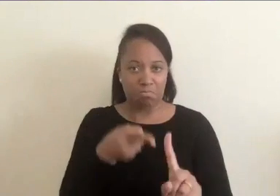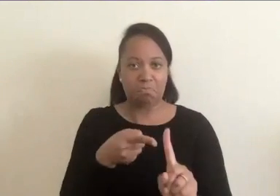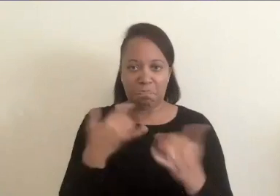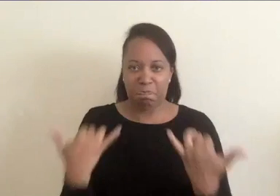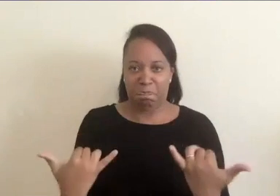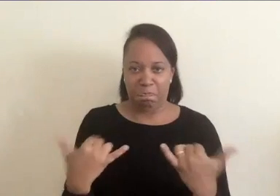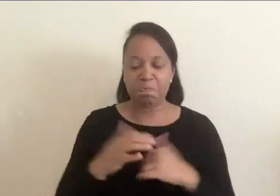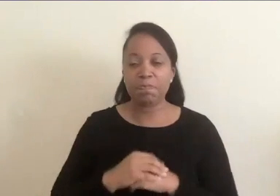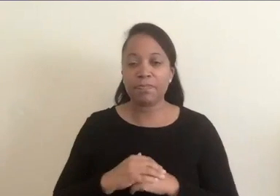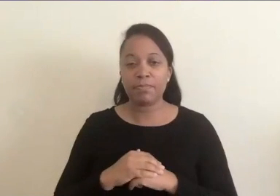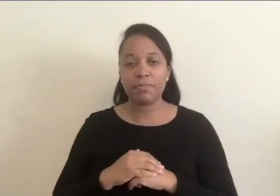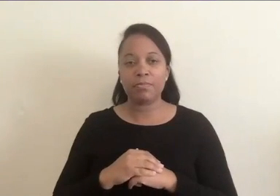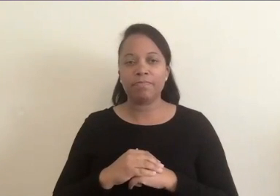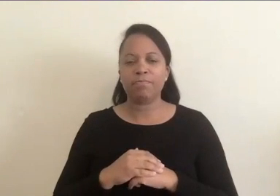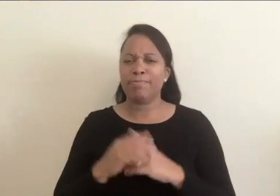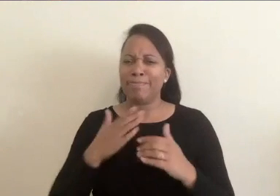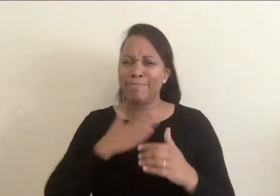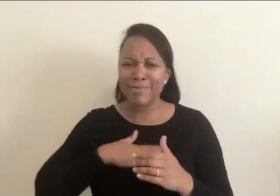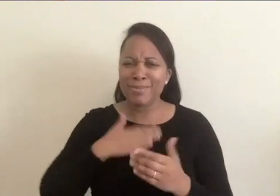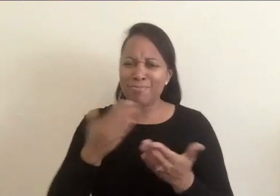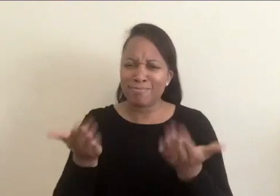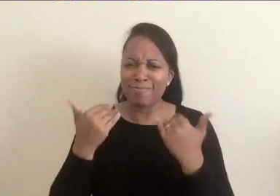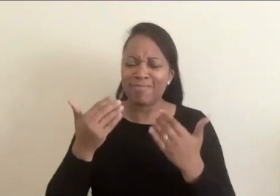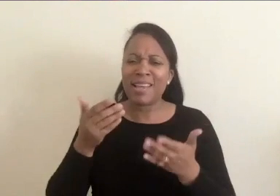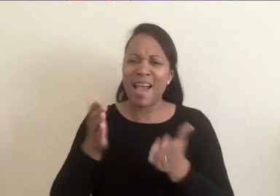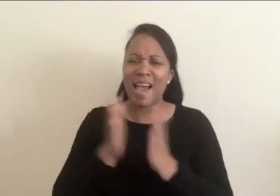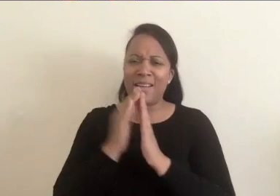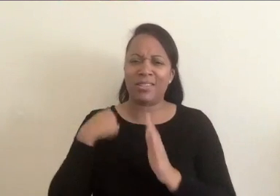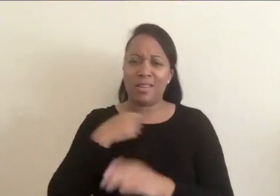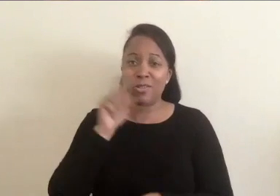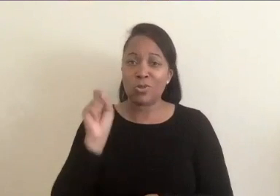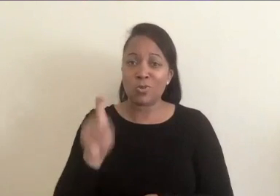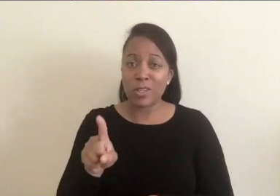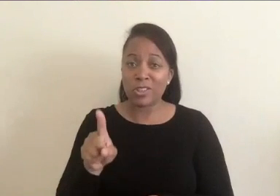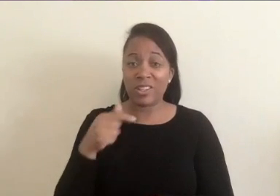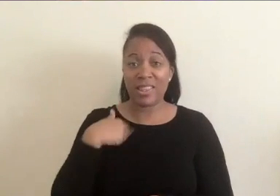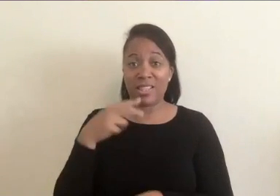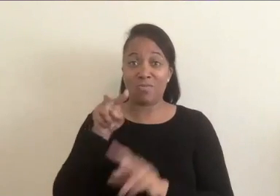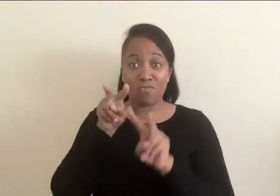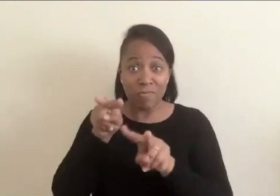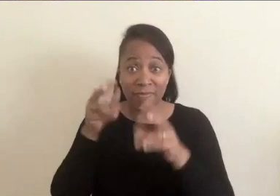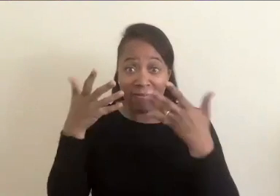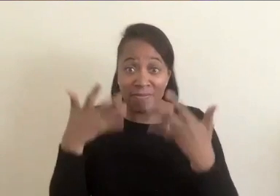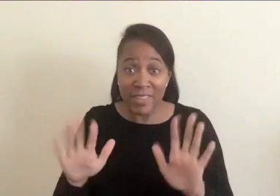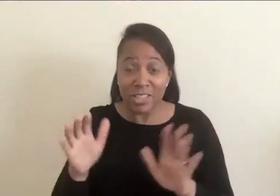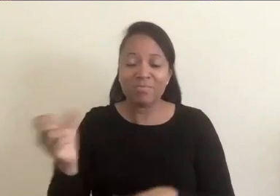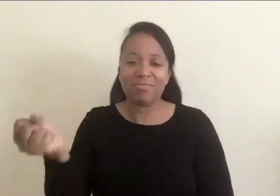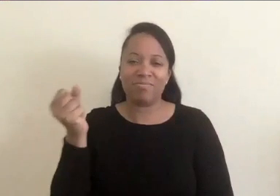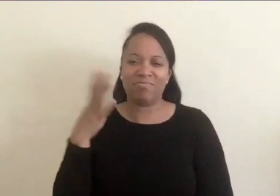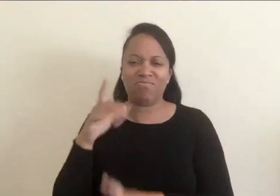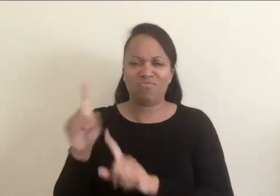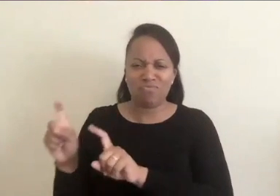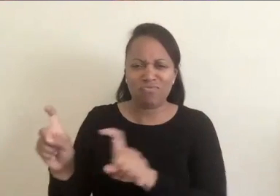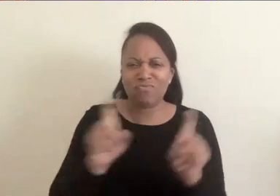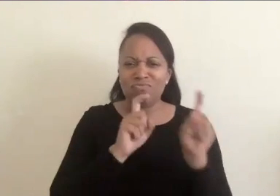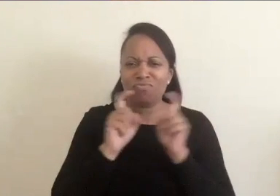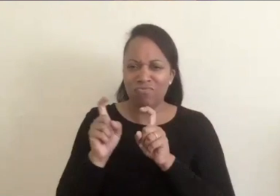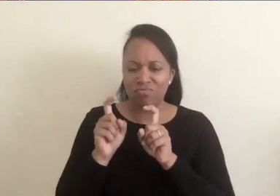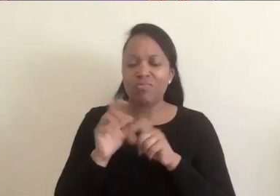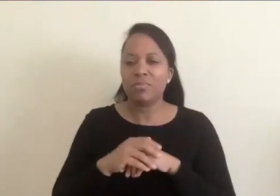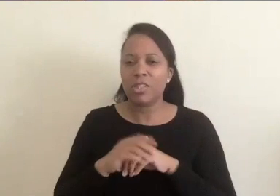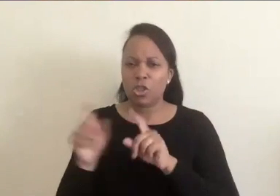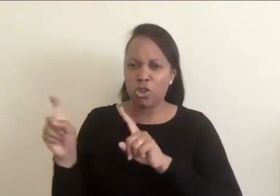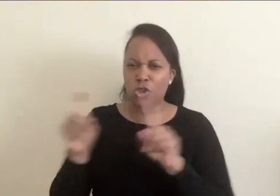particular. We strongly encourage your questions. So after viewing this event, you'll be sent a brief survey. The survey